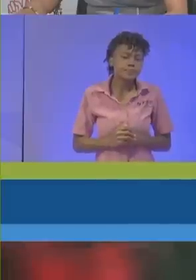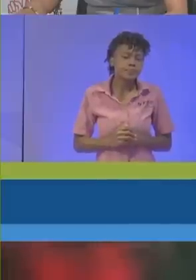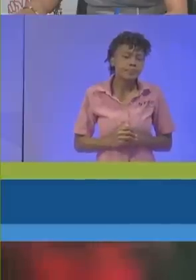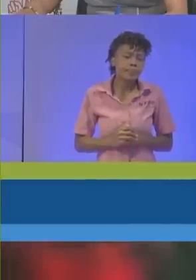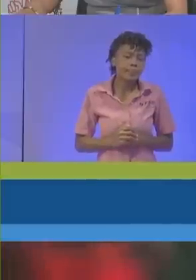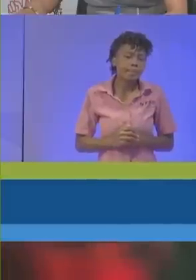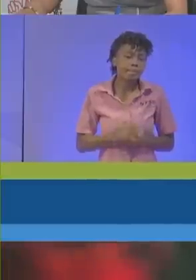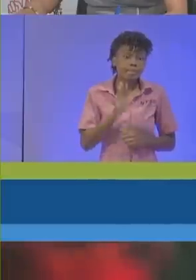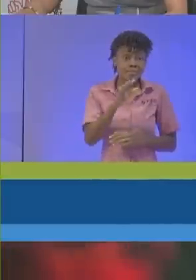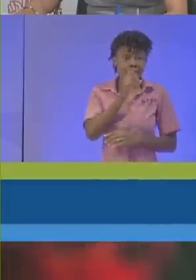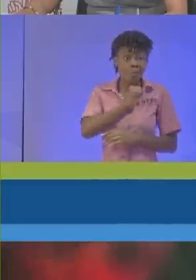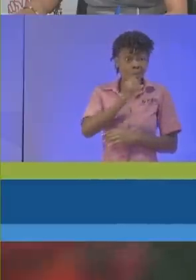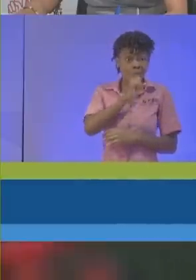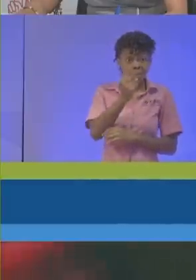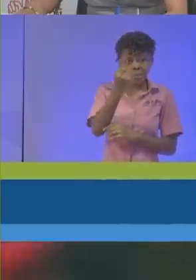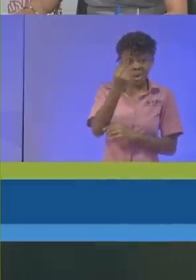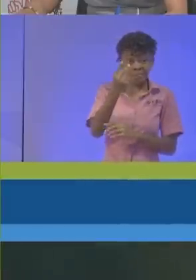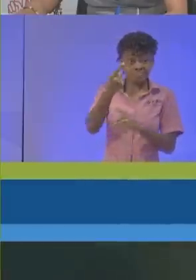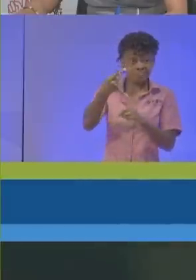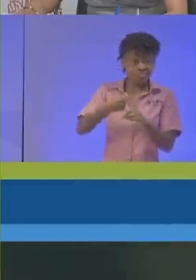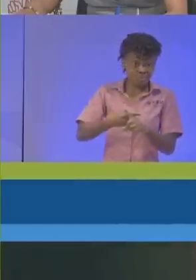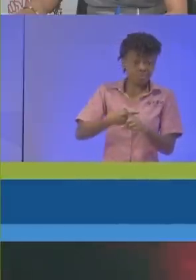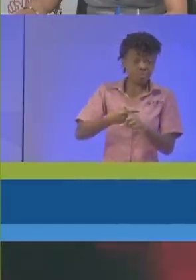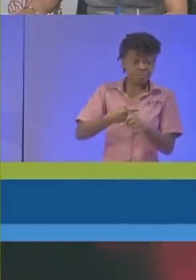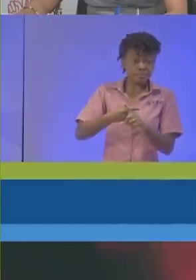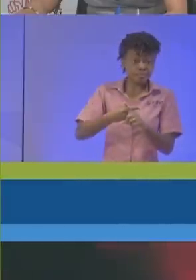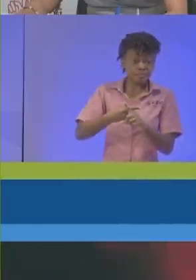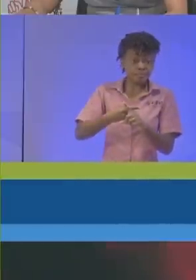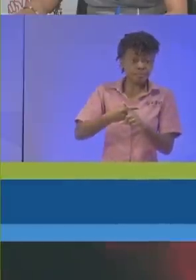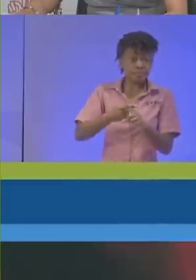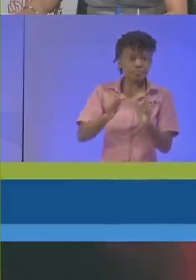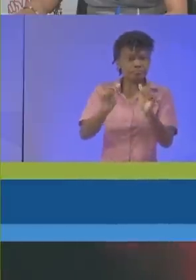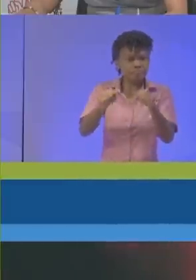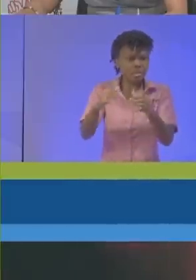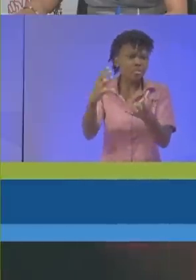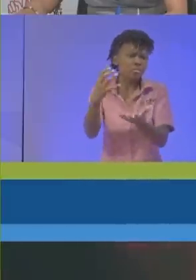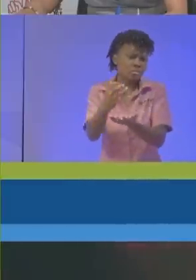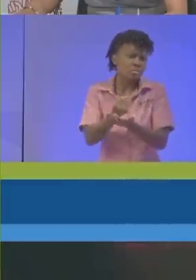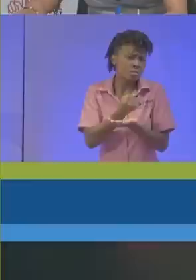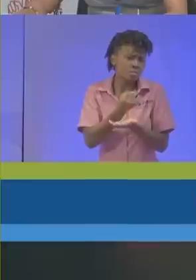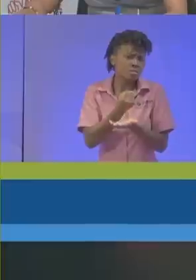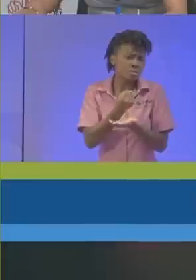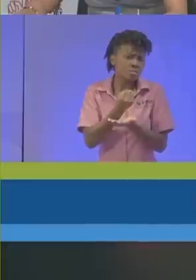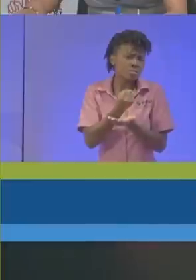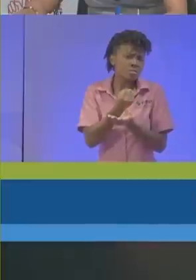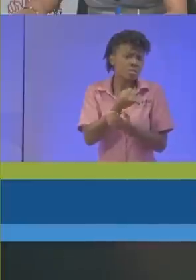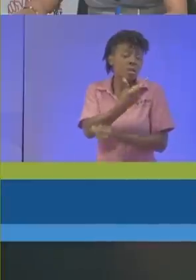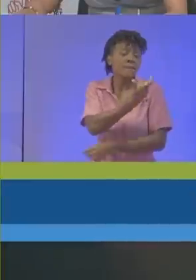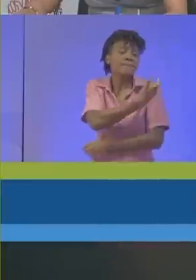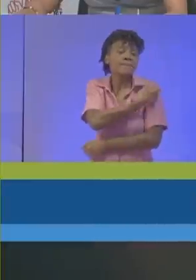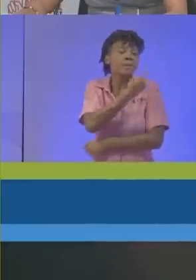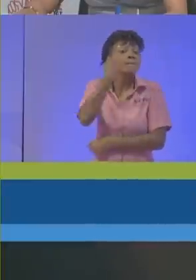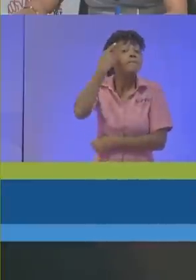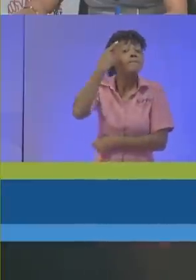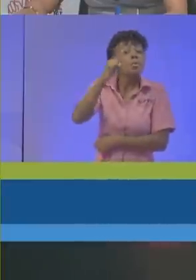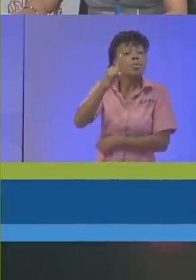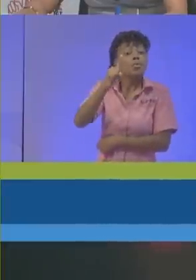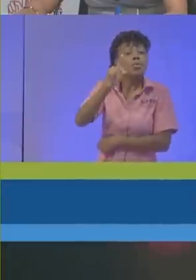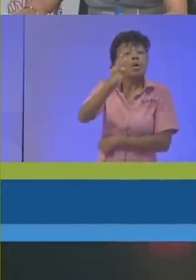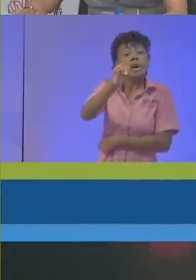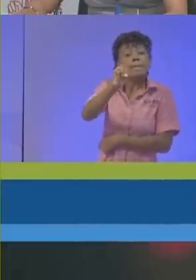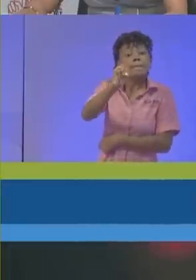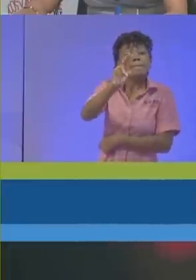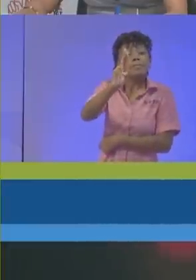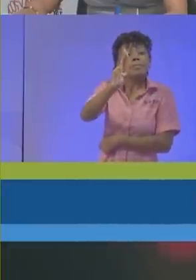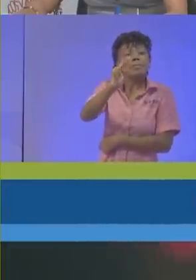age, a child is now eligible for the measles, mumps, rubella, or MMR vaccine, and the yellow